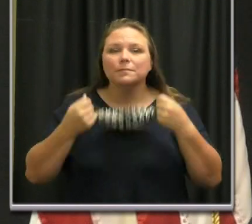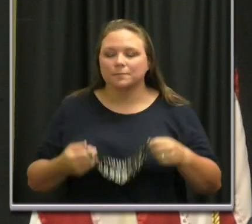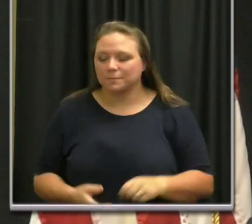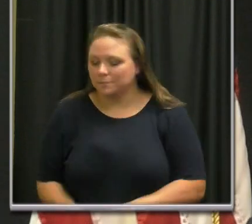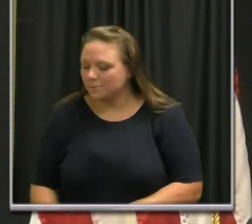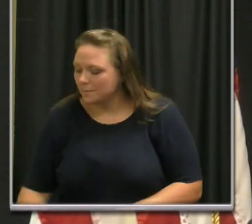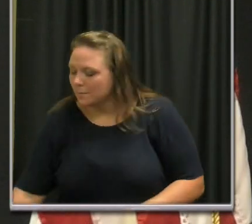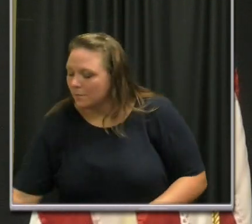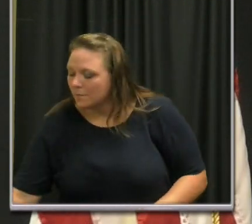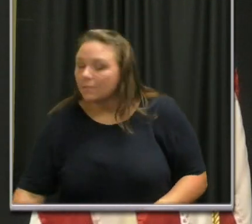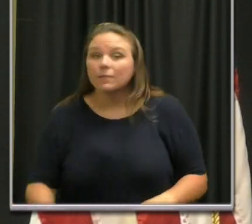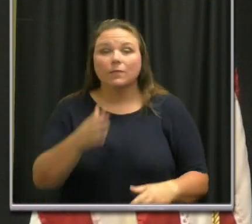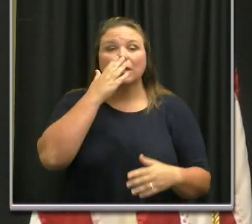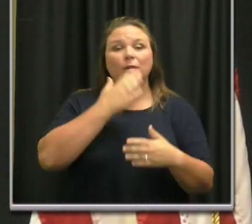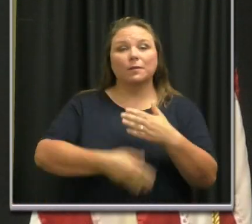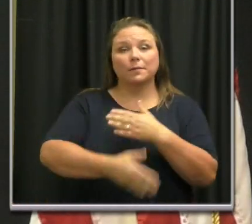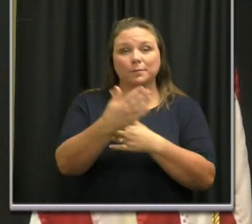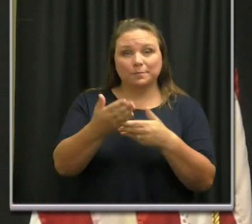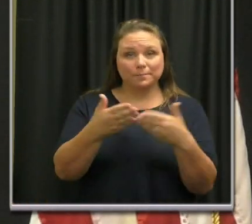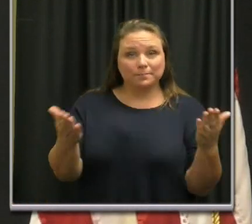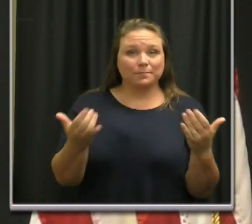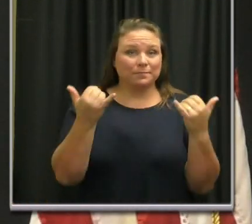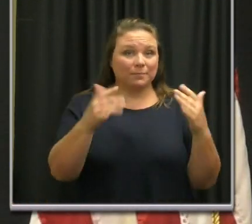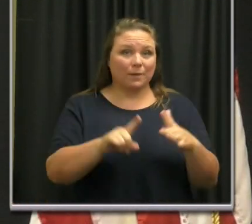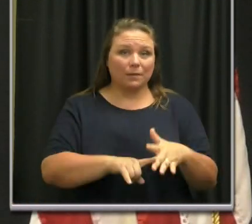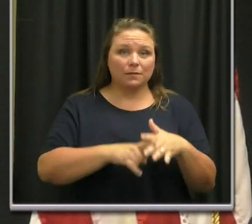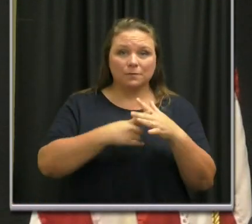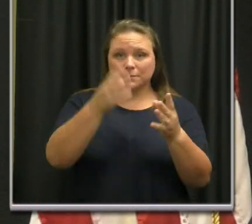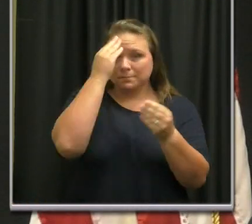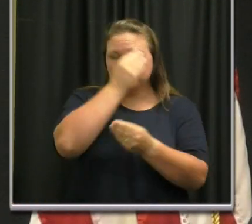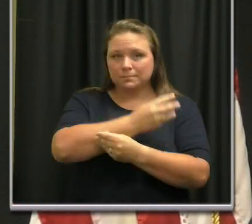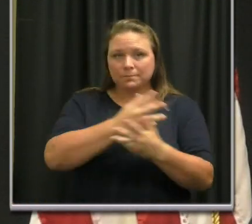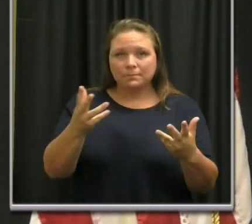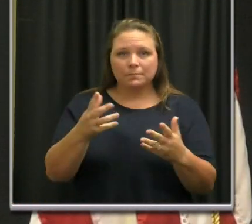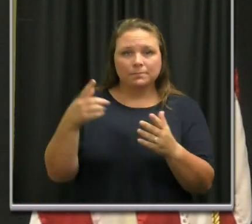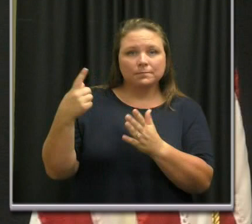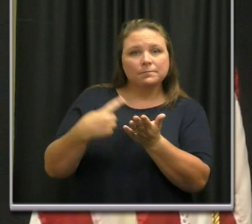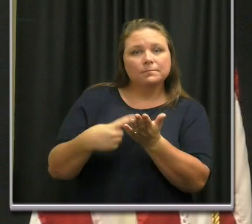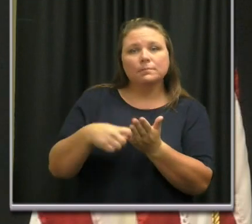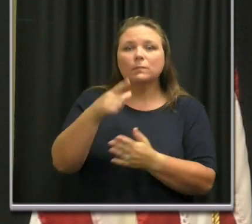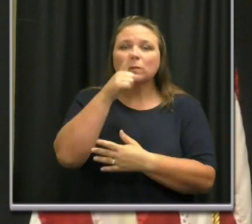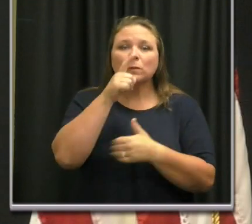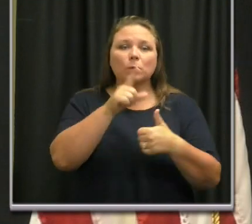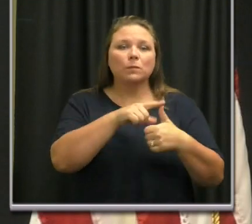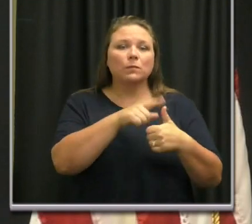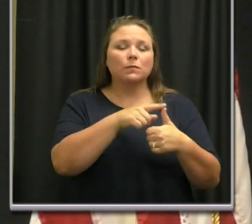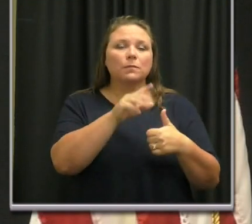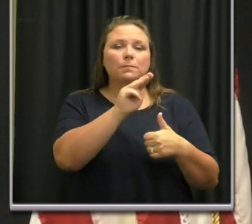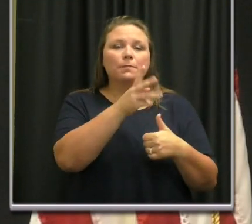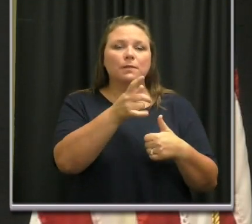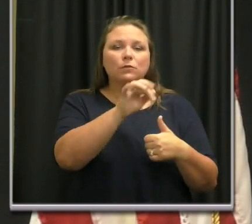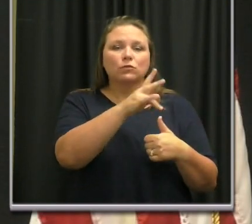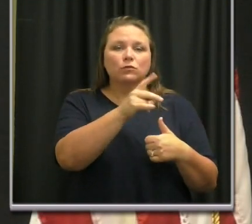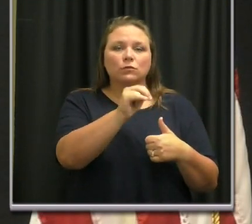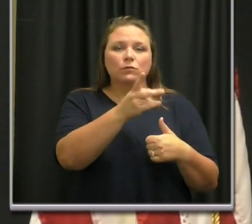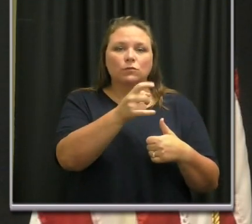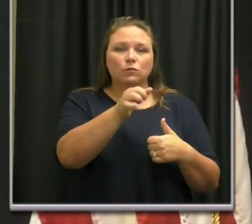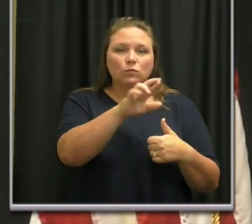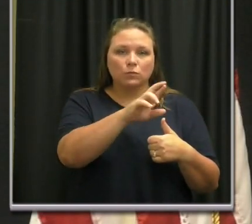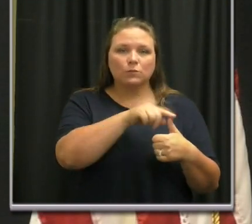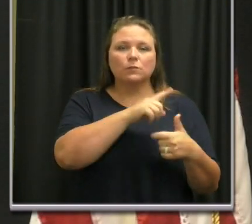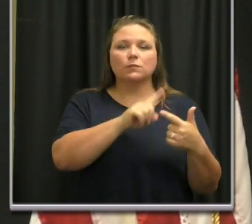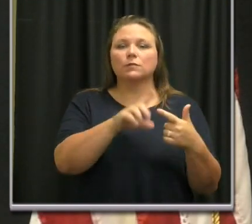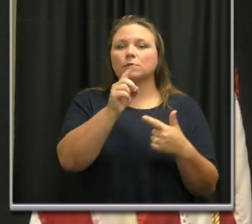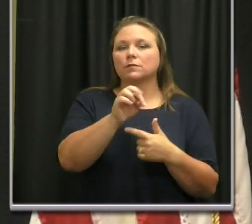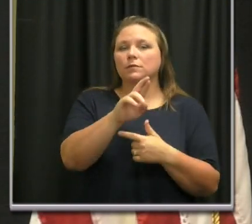Good morning everyone we'll start today's Metro COVID-19 press briefing with Mayor John Cooper followed by Dr. Alex Jahangir,